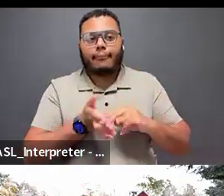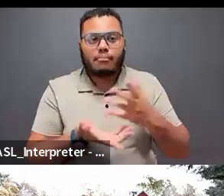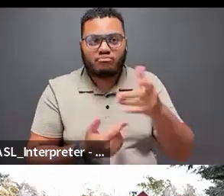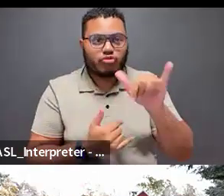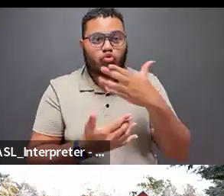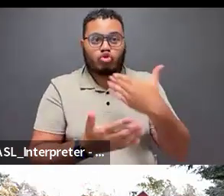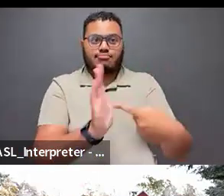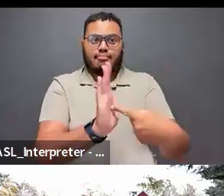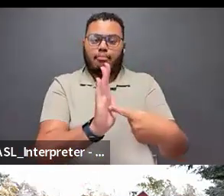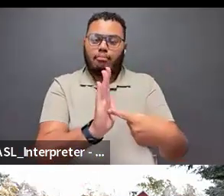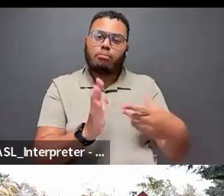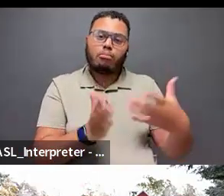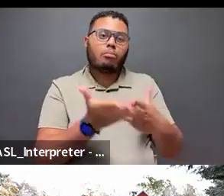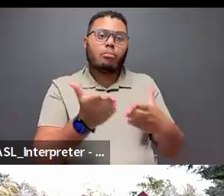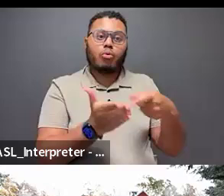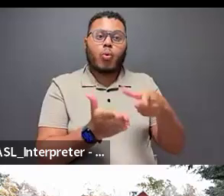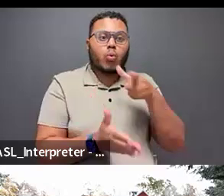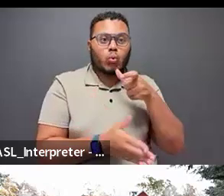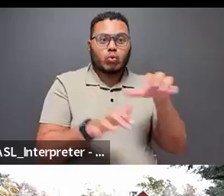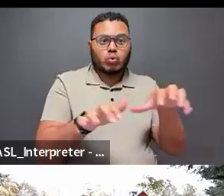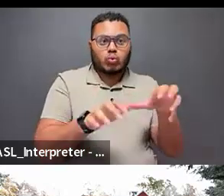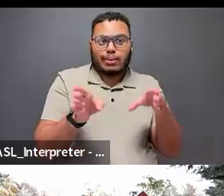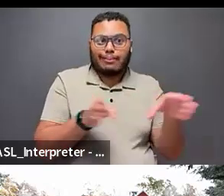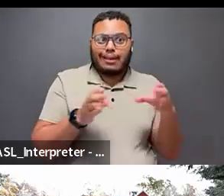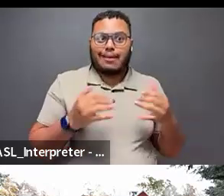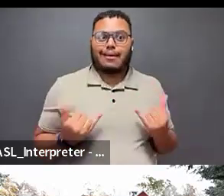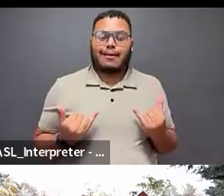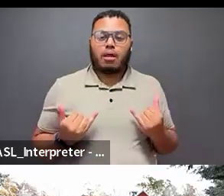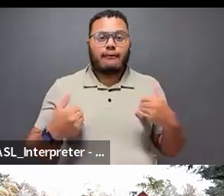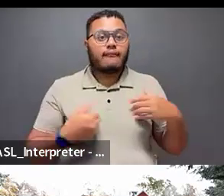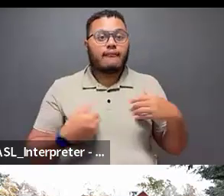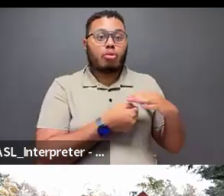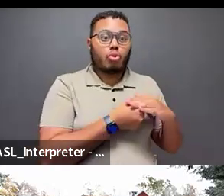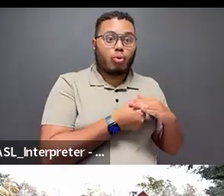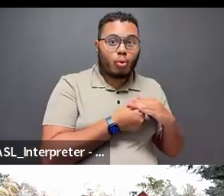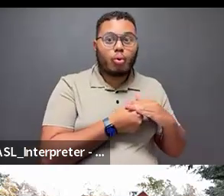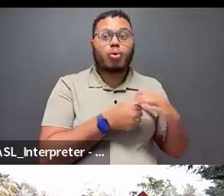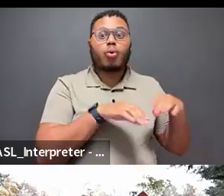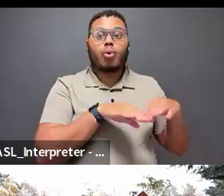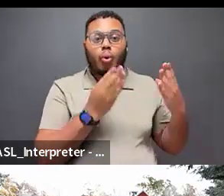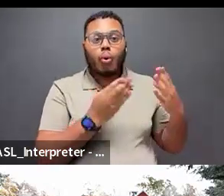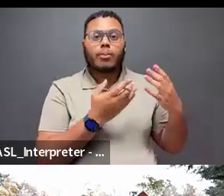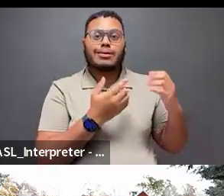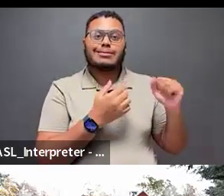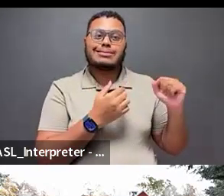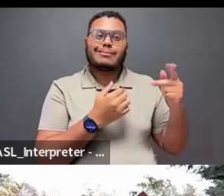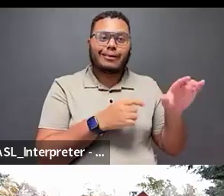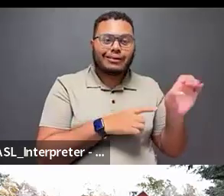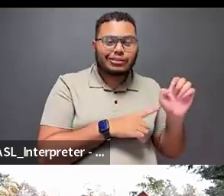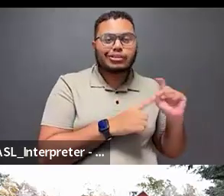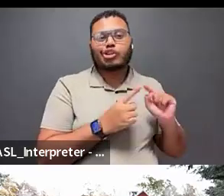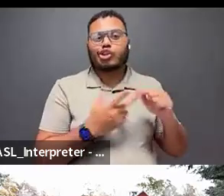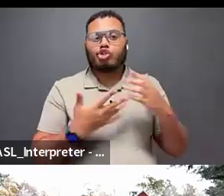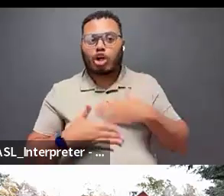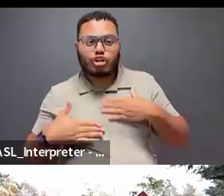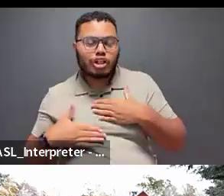a good example. I mean, part of this is, who's doing the planning now? You have local open space plans being done, recreation plans, and then you